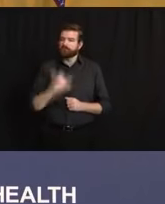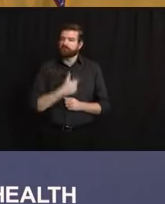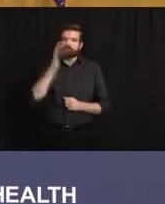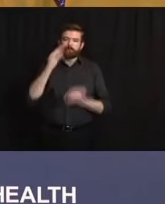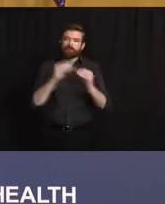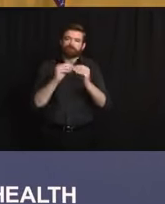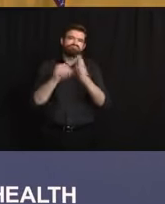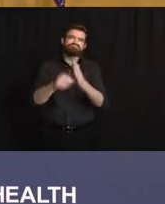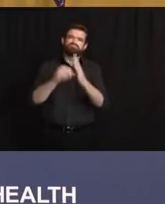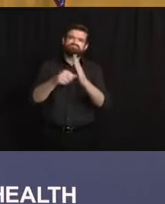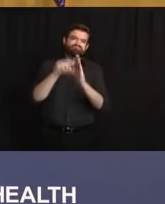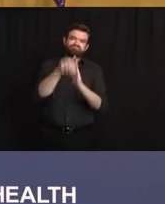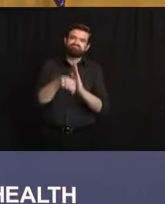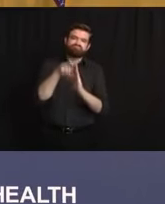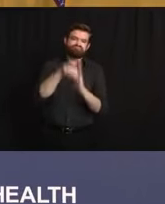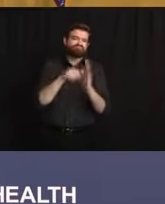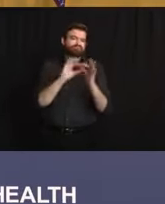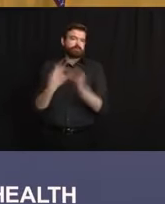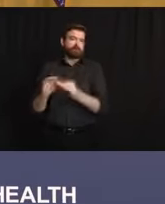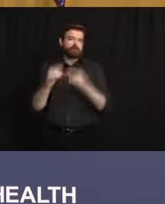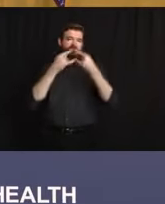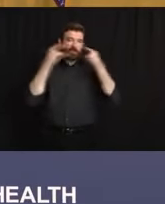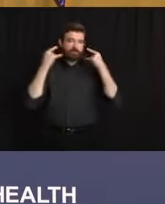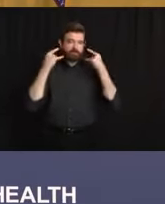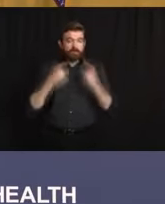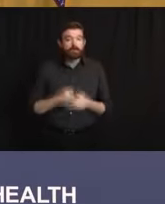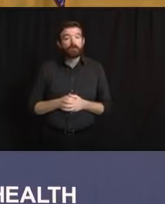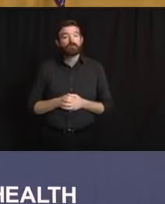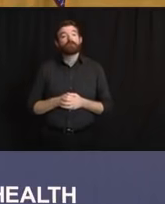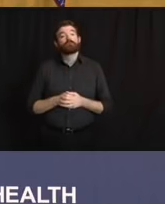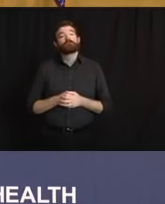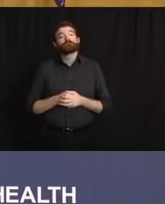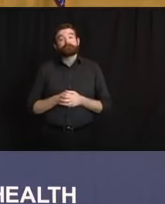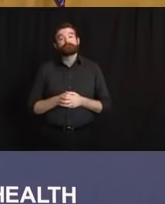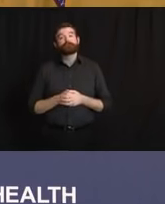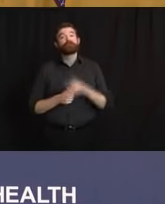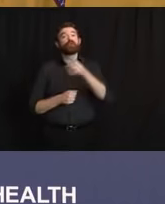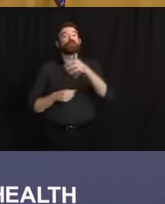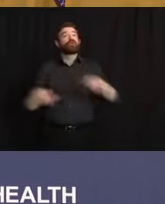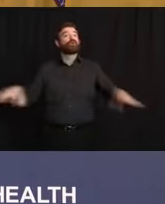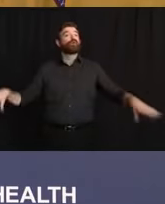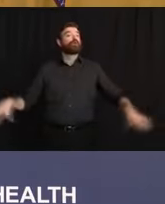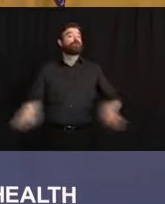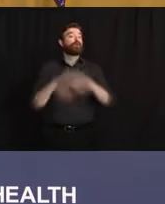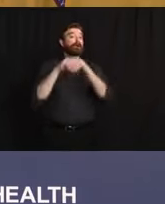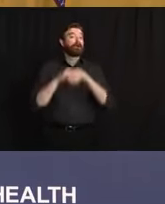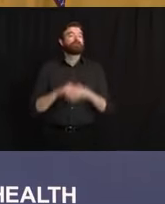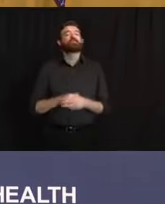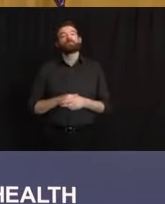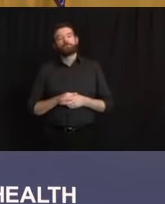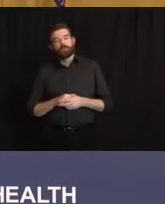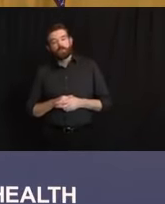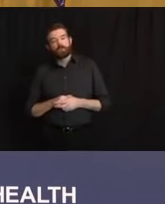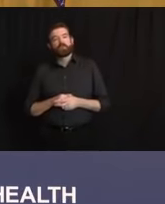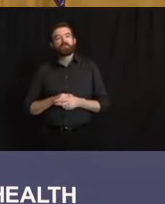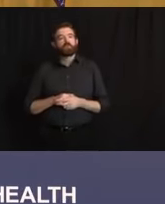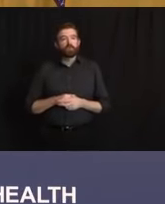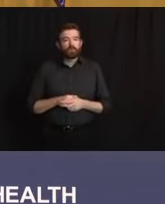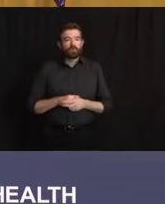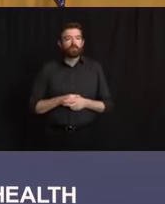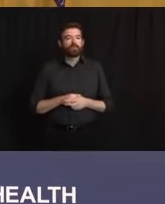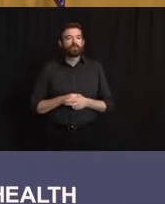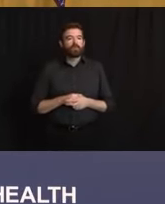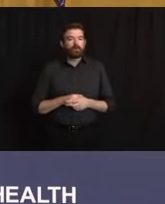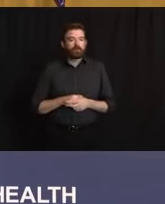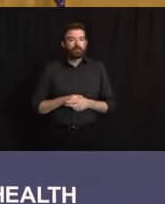be able to give a date. I assume the cancellation of the wedding has nothing to do with the relationship between the bride and groom, and you're more looking for when catering halls